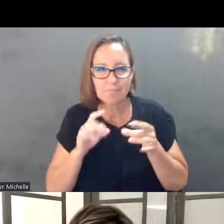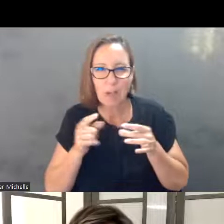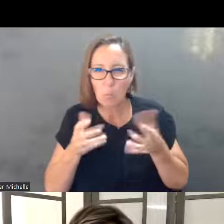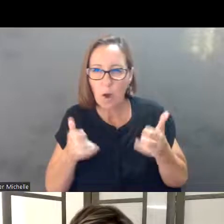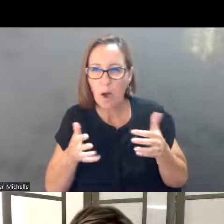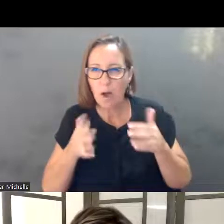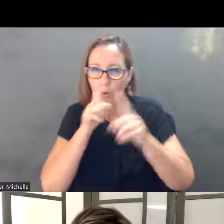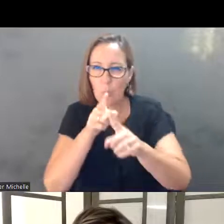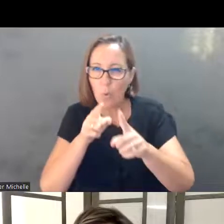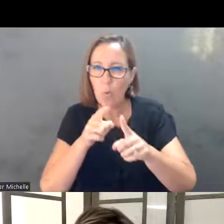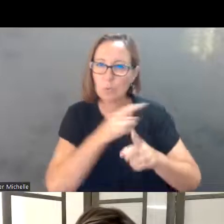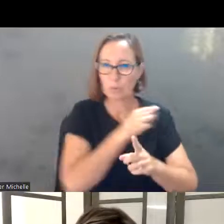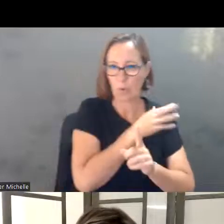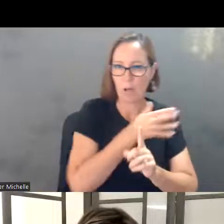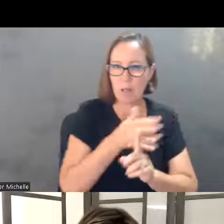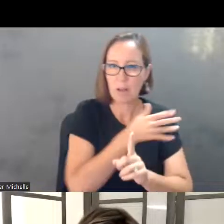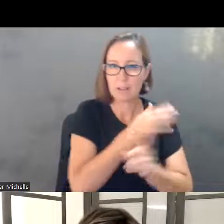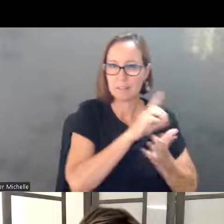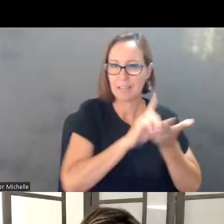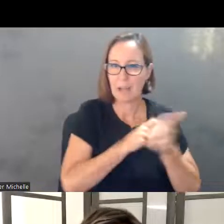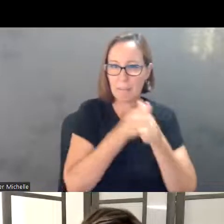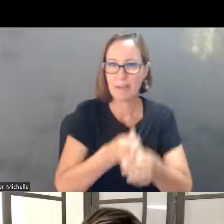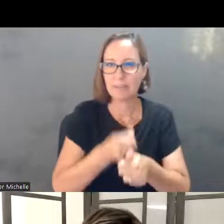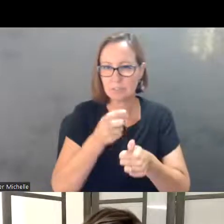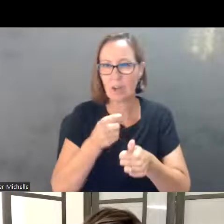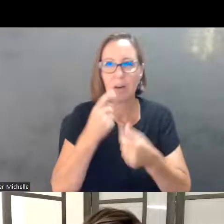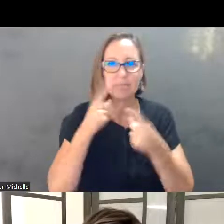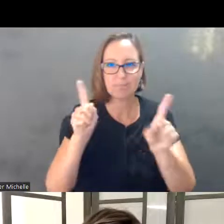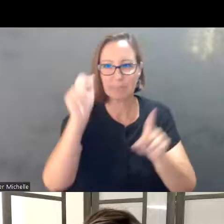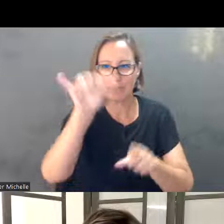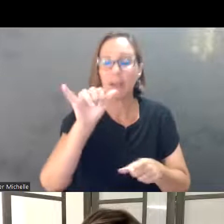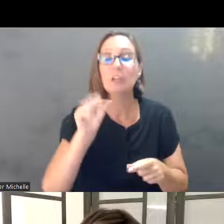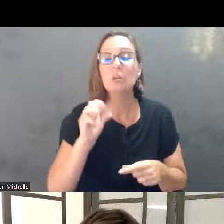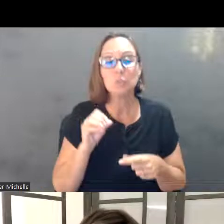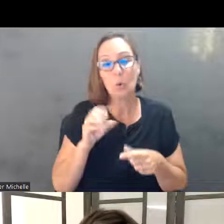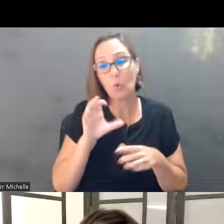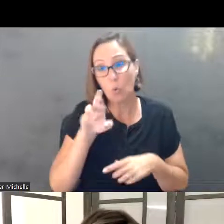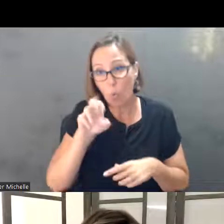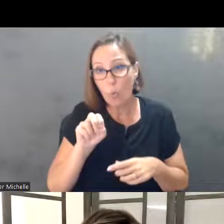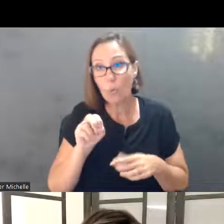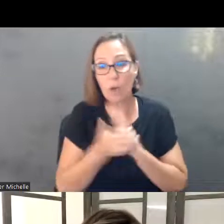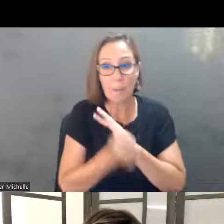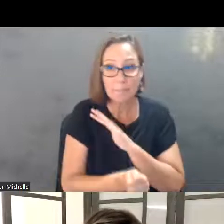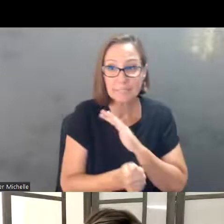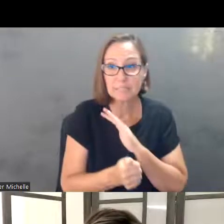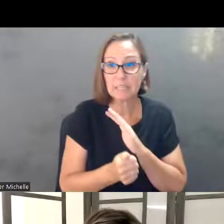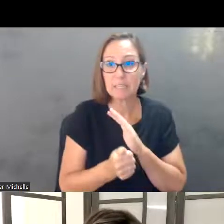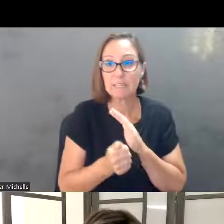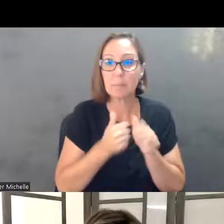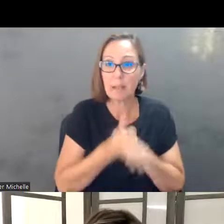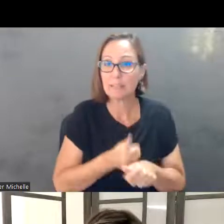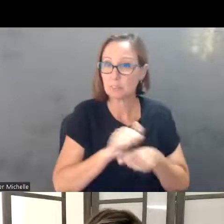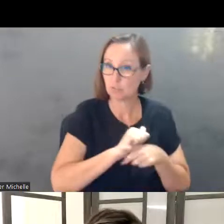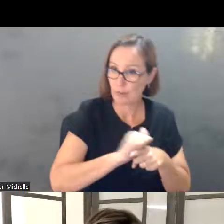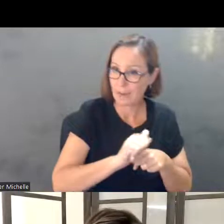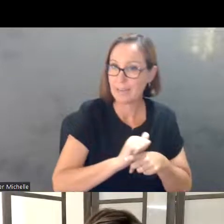over briefly. So the first one, develop core competencies as the basis for training content and career